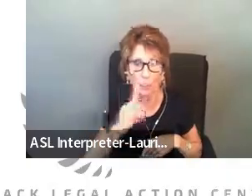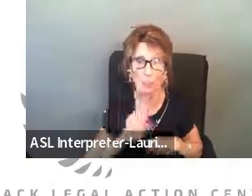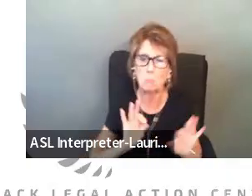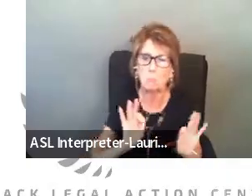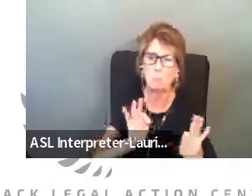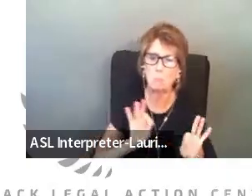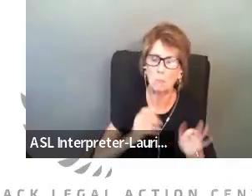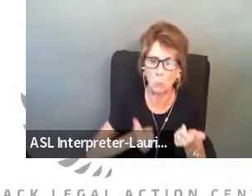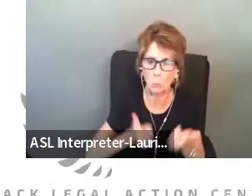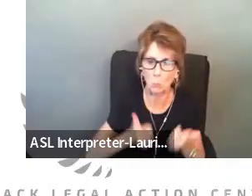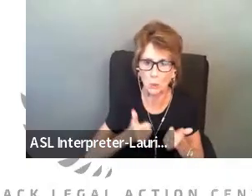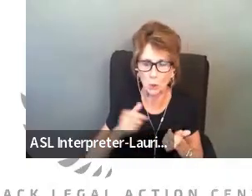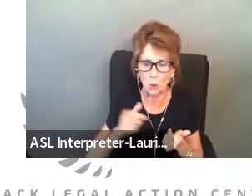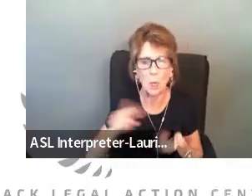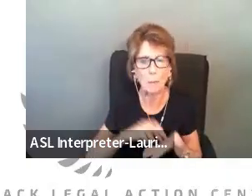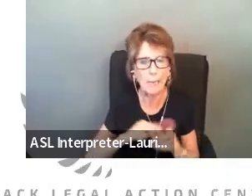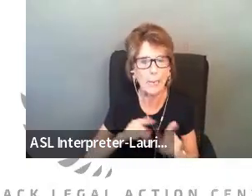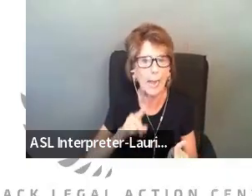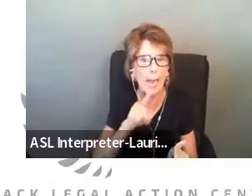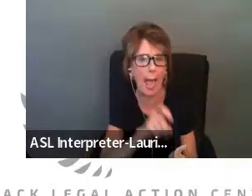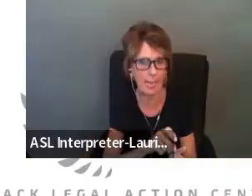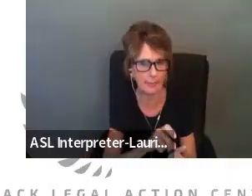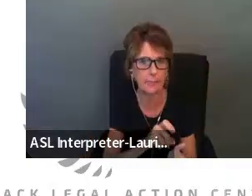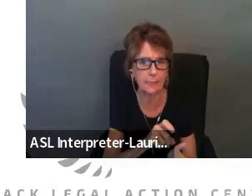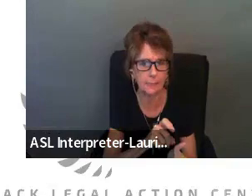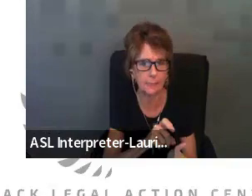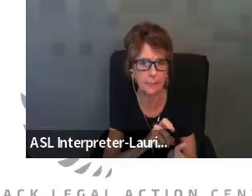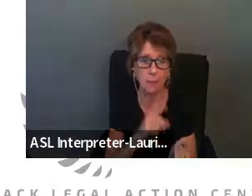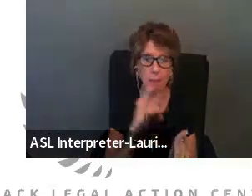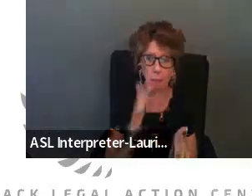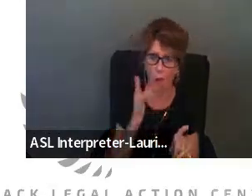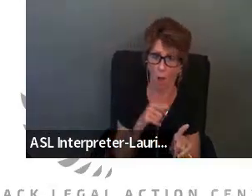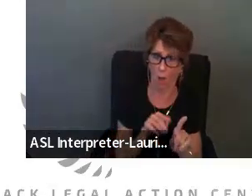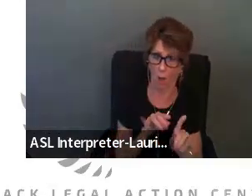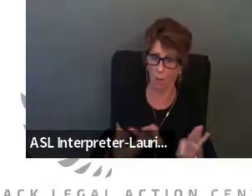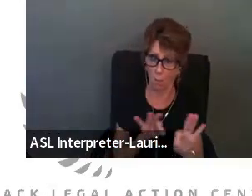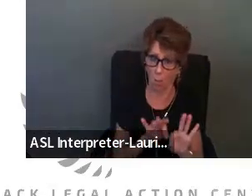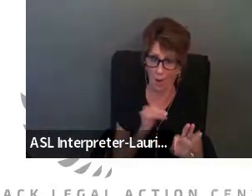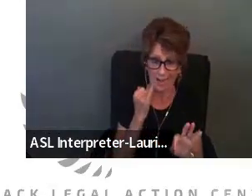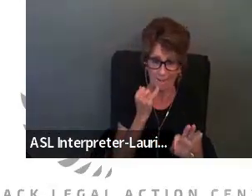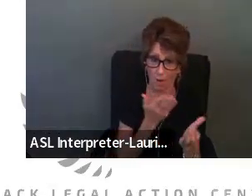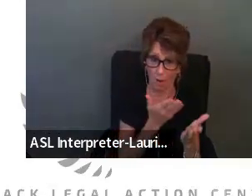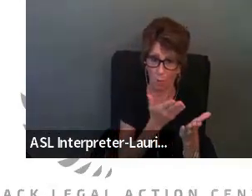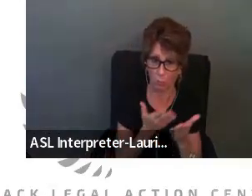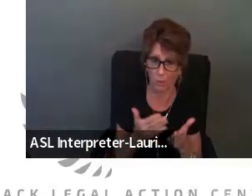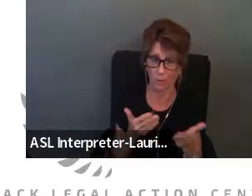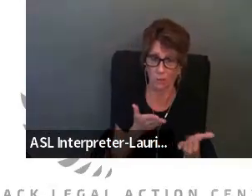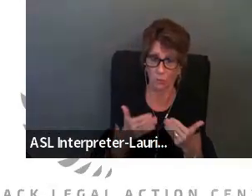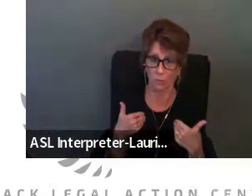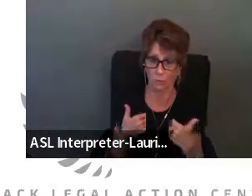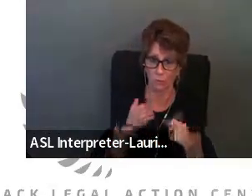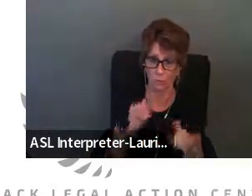would not in and of itself pose a risk of safety to others within the building.